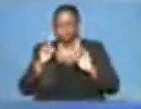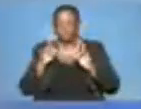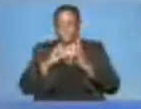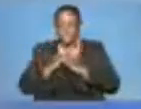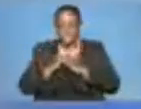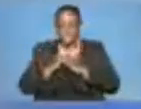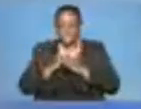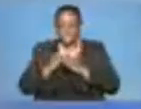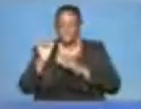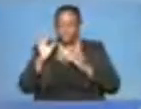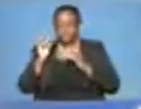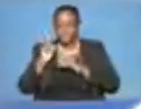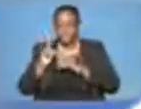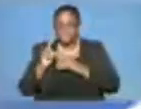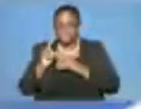been charged innocently.